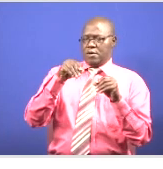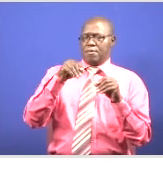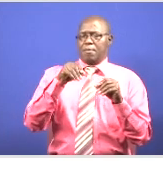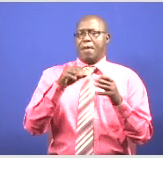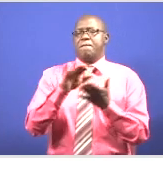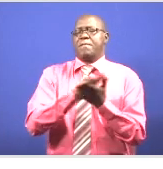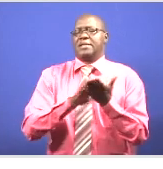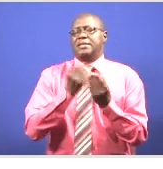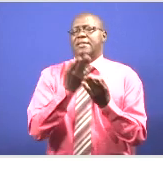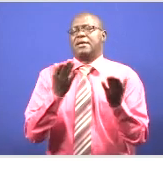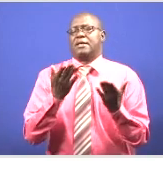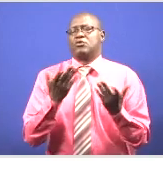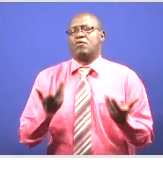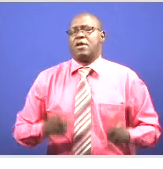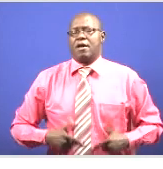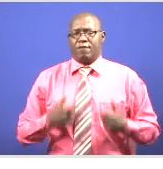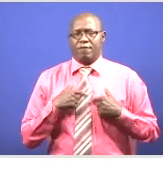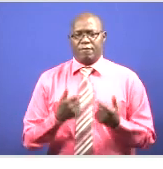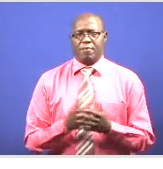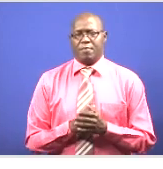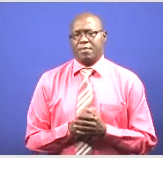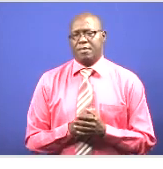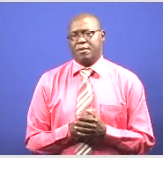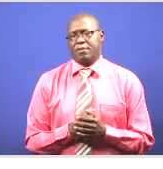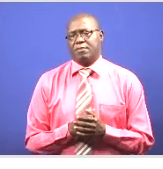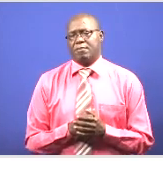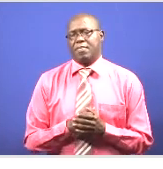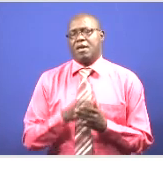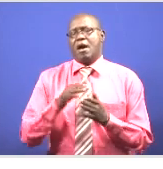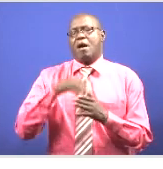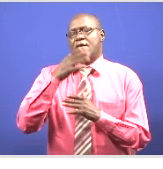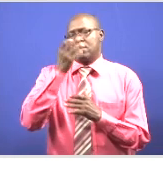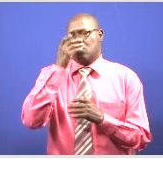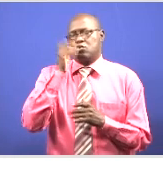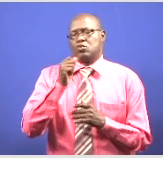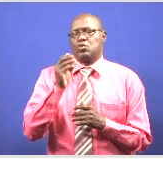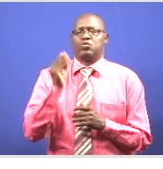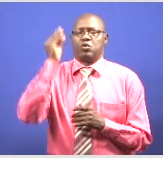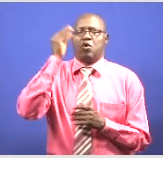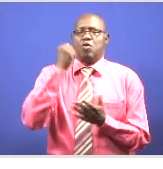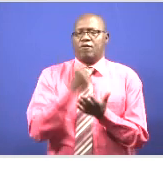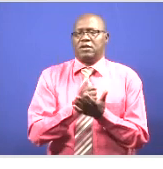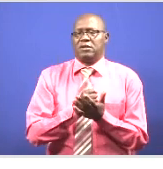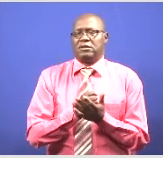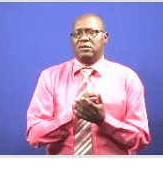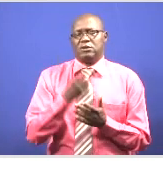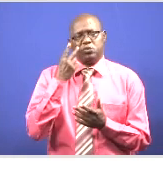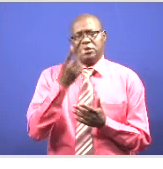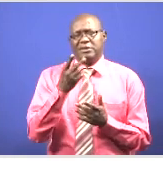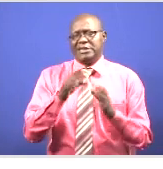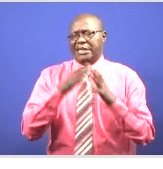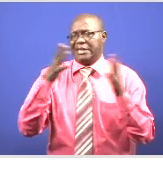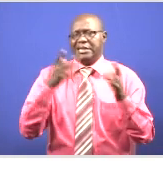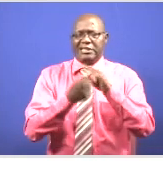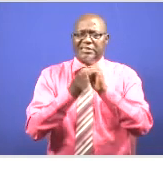sure. But days, months after Ruto was sworn into office, mm-hmm. I mean, we've not seen greater change, mm-hmm,